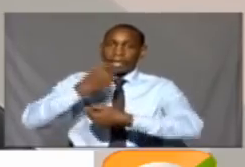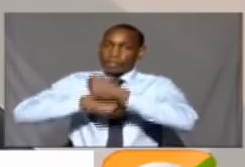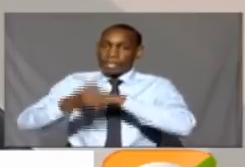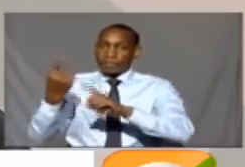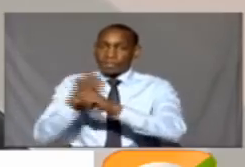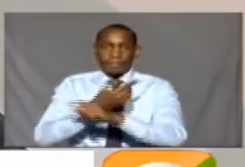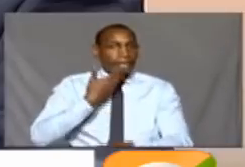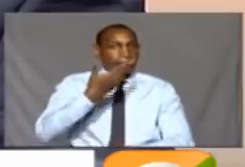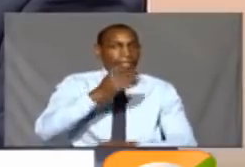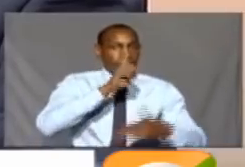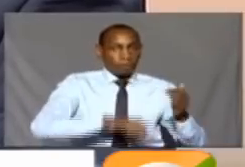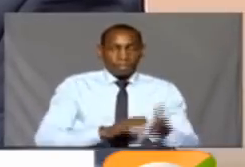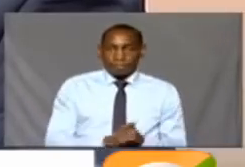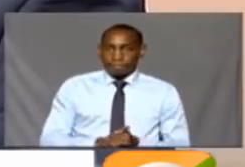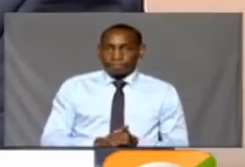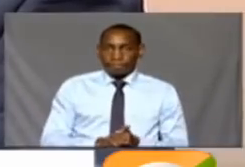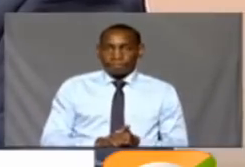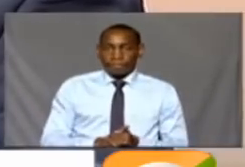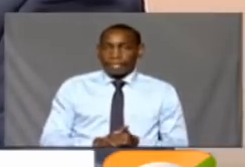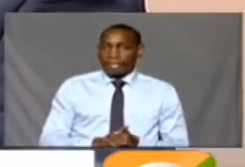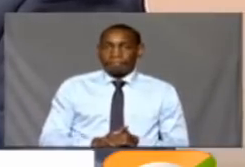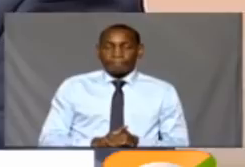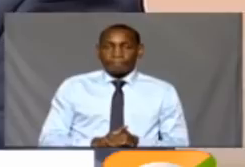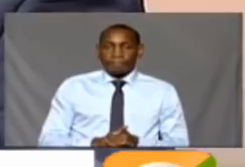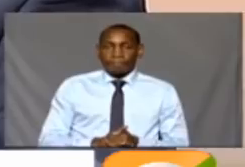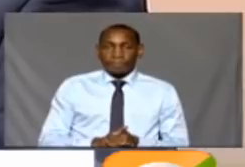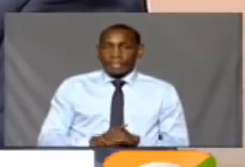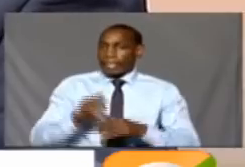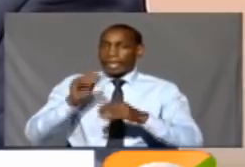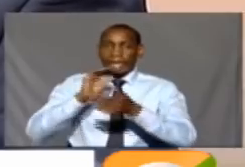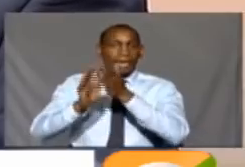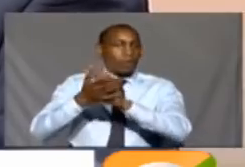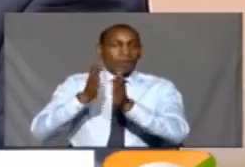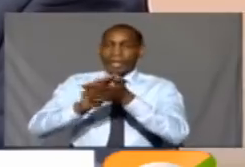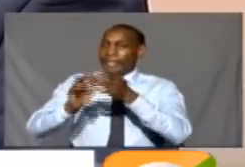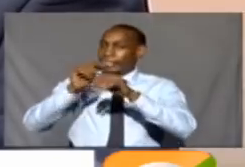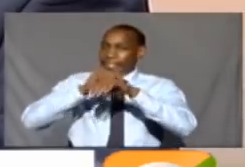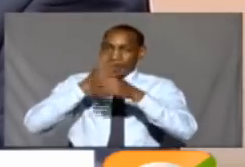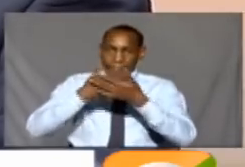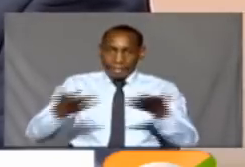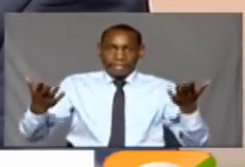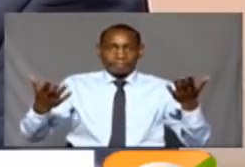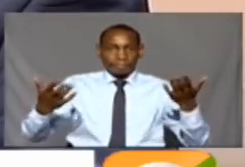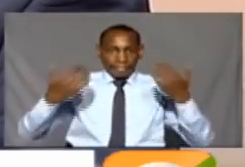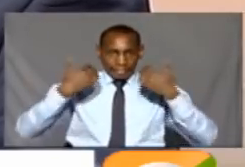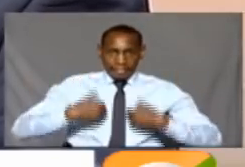them? At tonight? No time, and your clips will bear me out, mm-hmm. at no time did I,